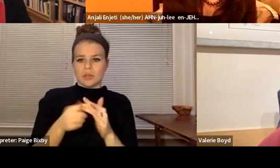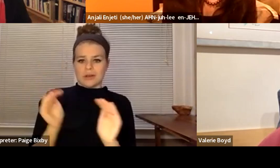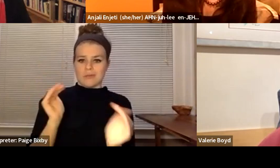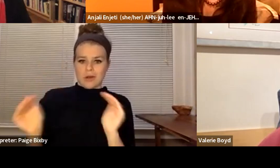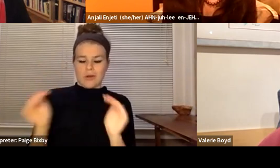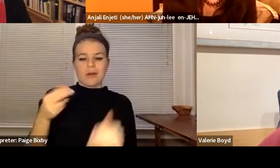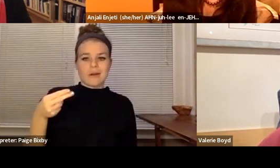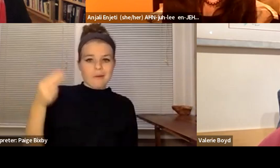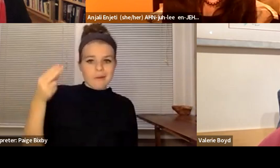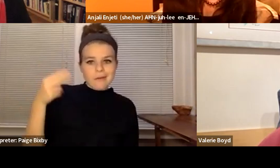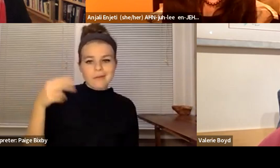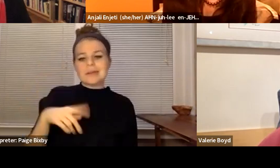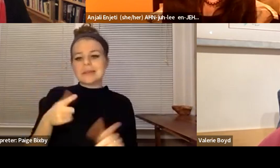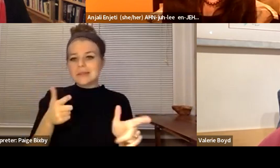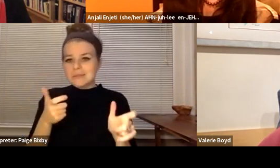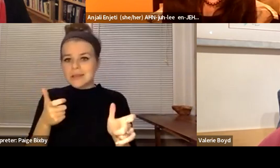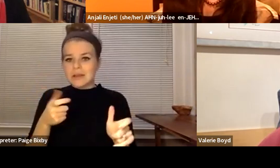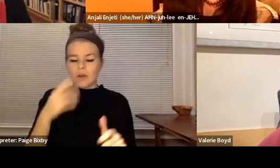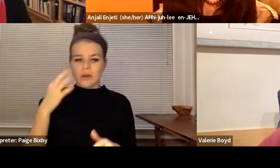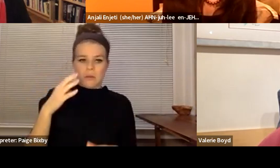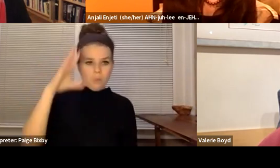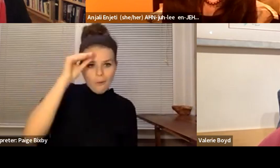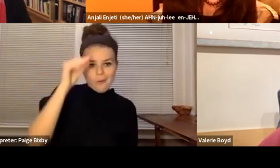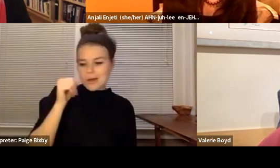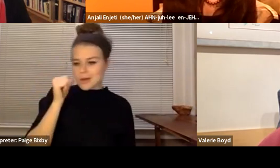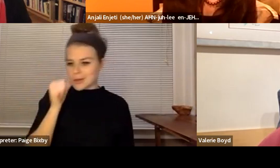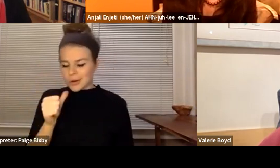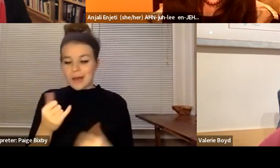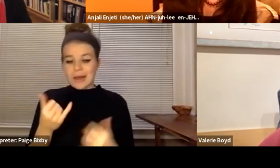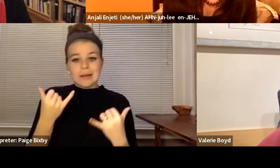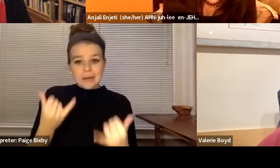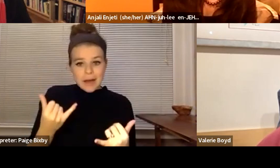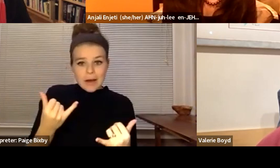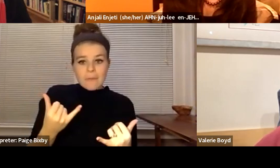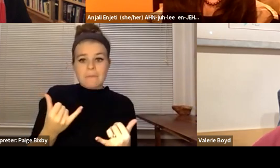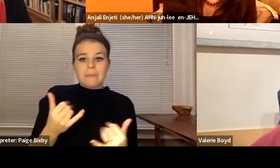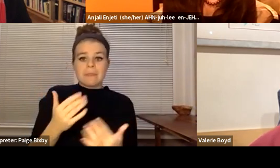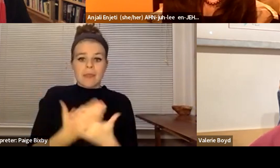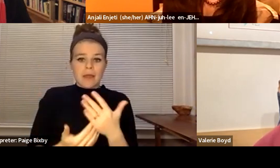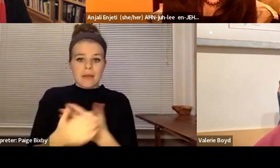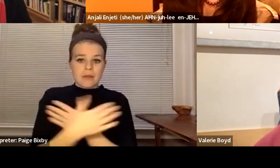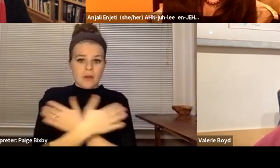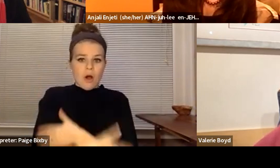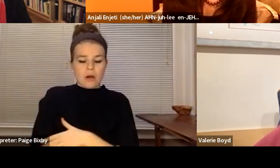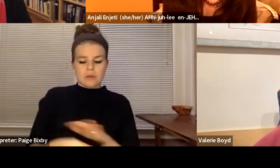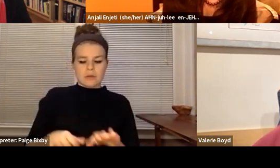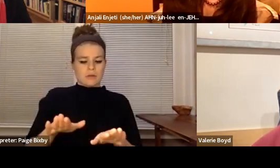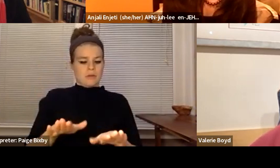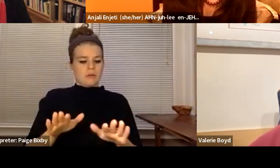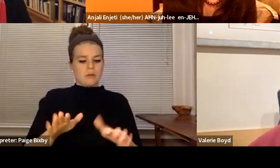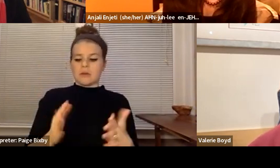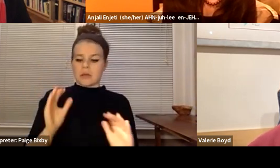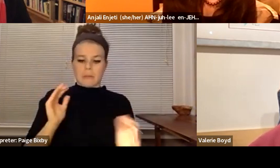height, our speed, what made me a boy and her a girl. Now we began to place our hands and arms side by side to see the difference everyone else